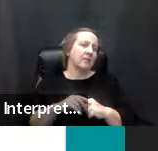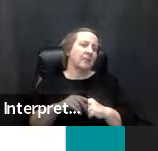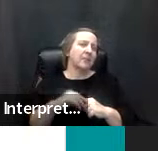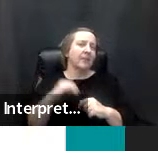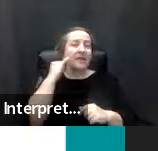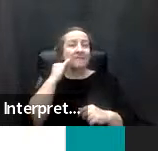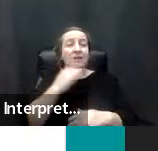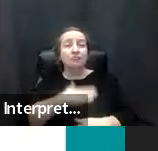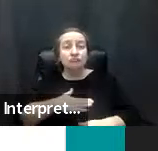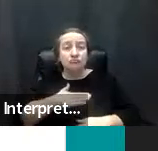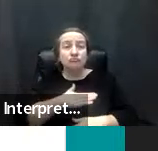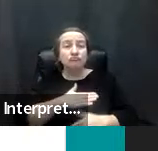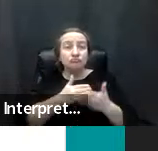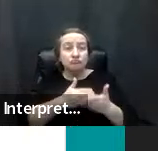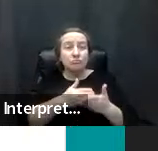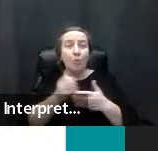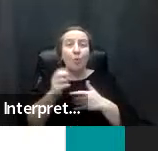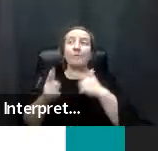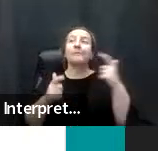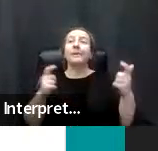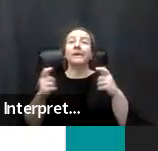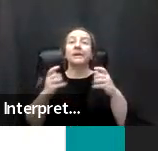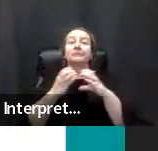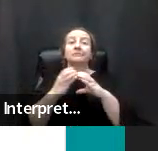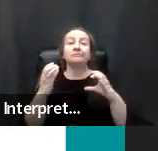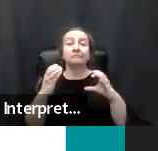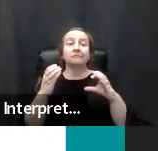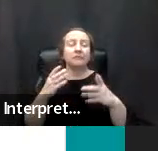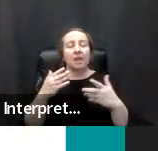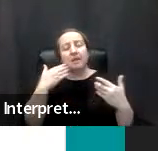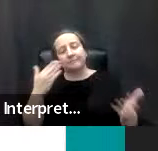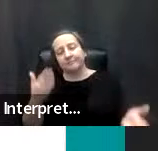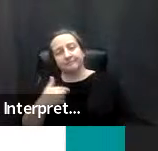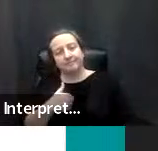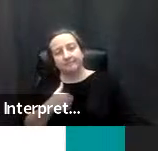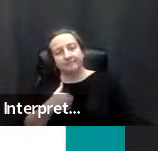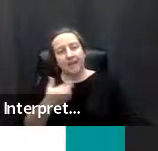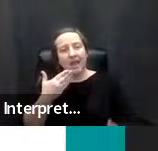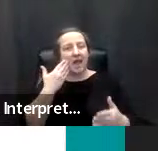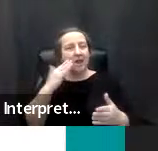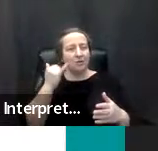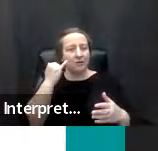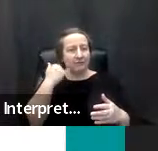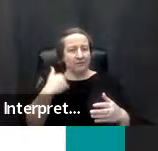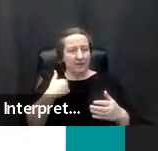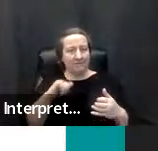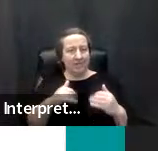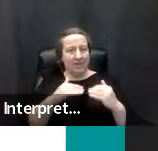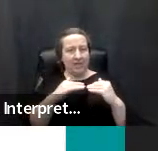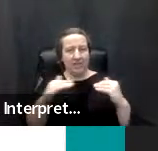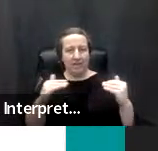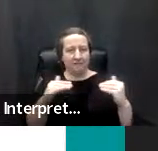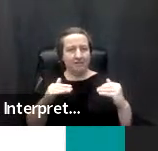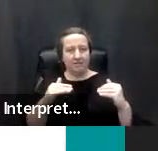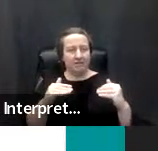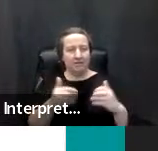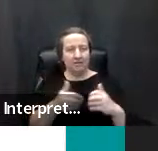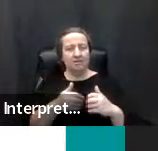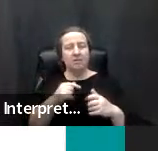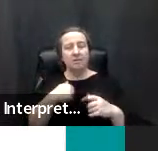pleasure craft versus a larger vessel, I don't know if it is segregated in that level, but we do know if